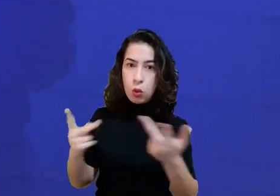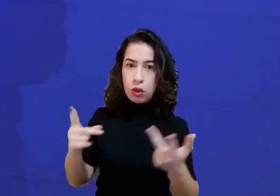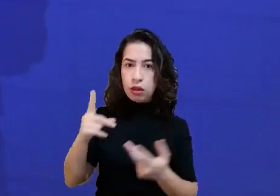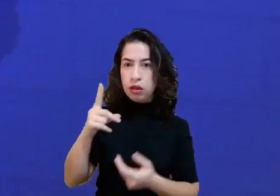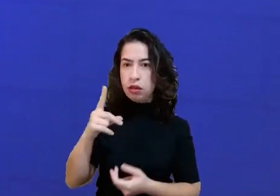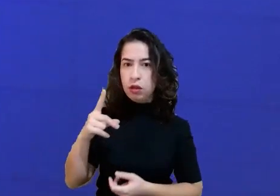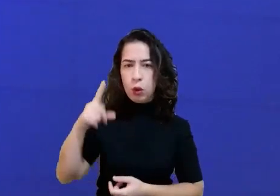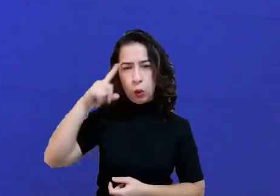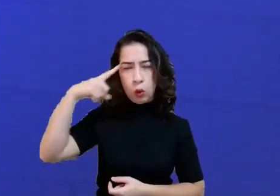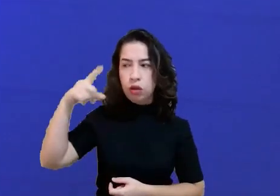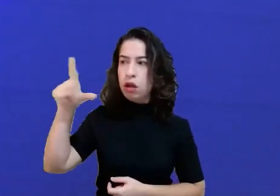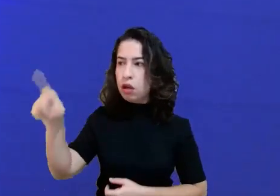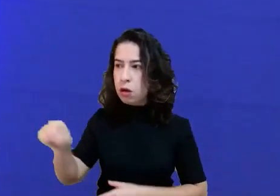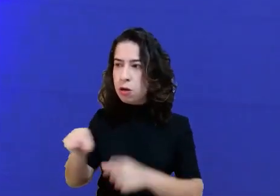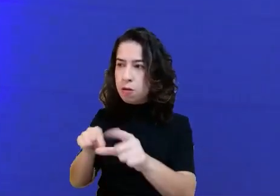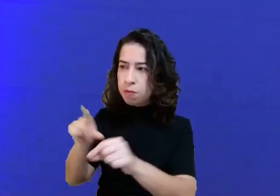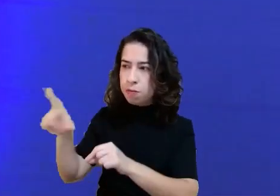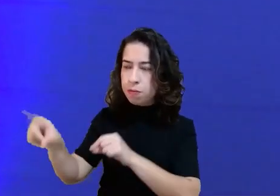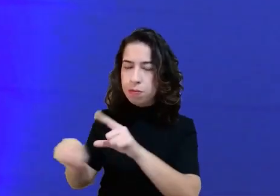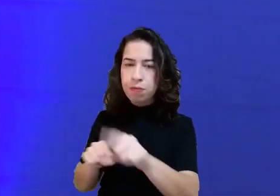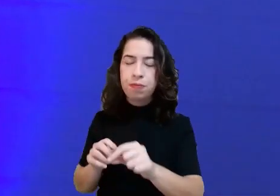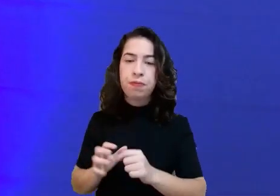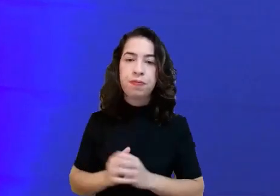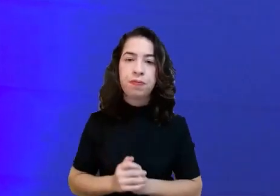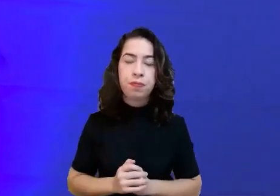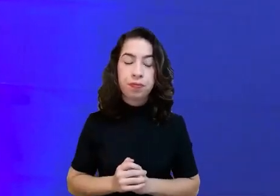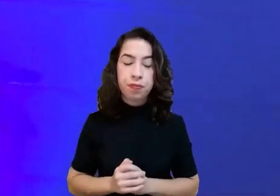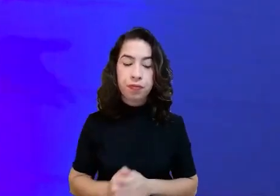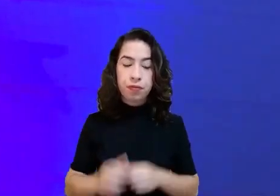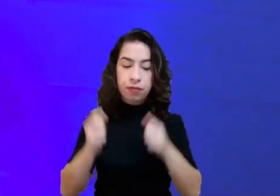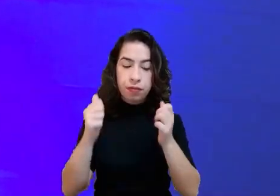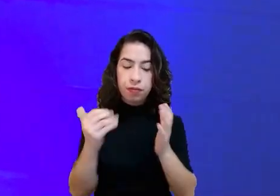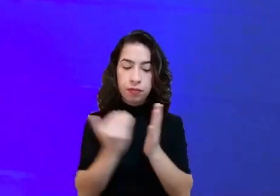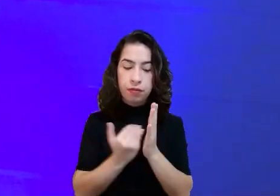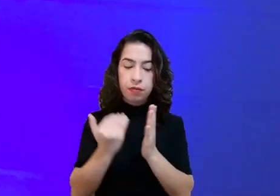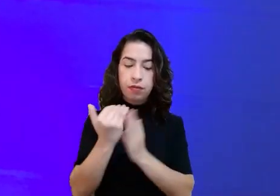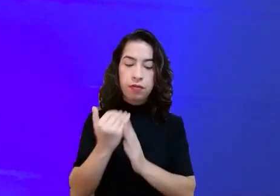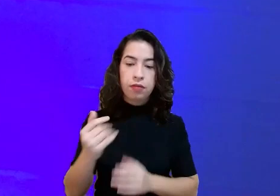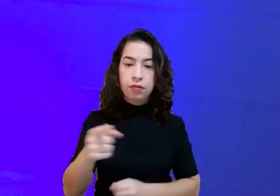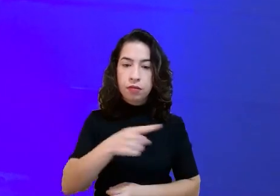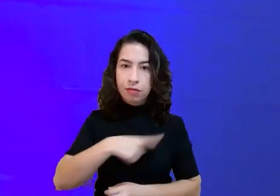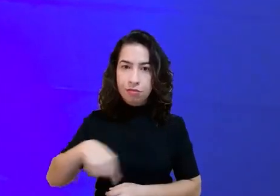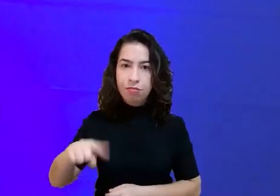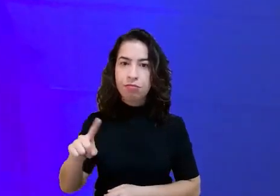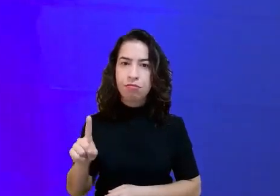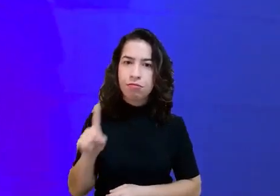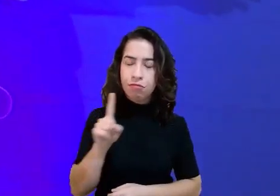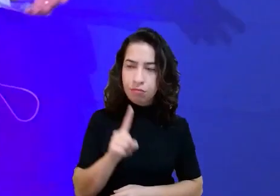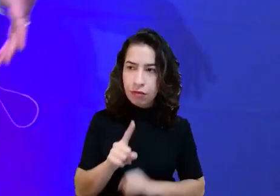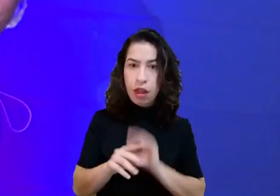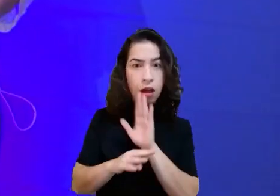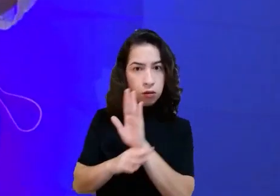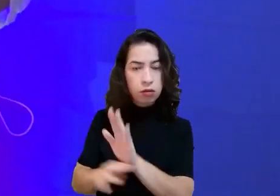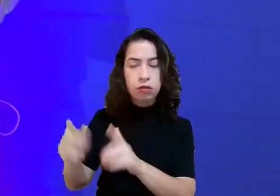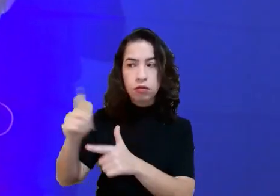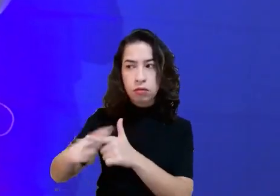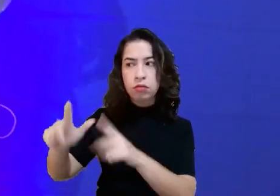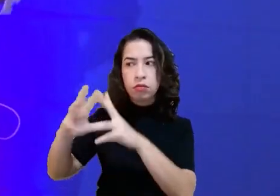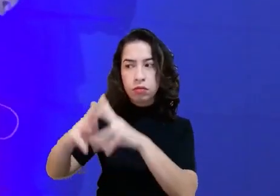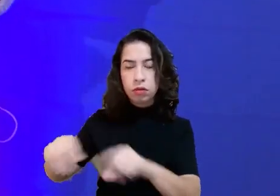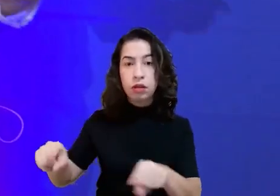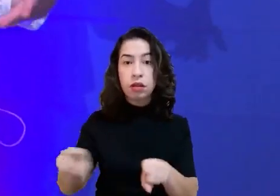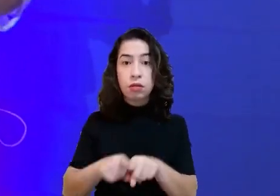product during our days. So to talk about this, about being part of the solution and about the need to